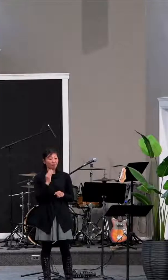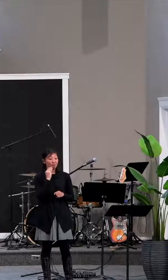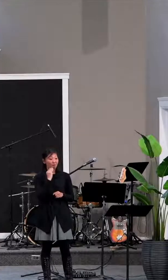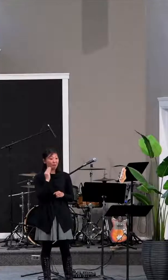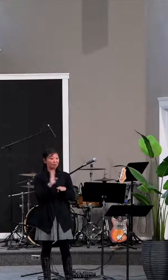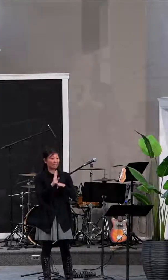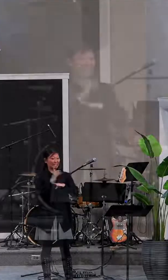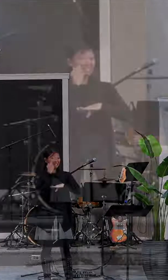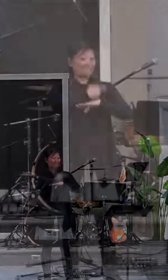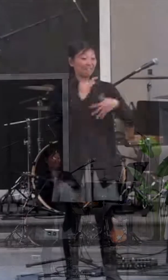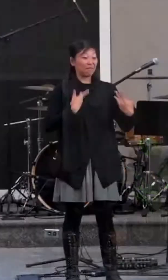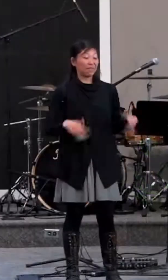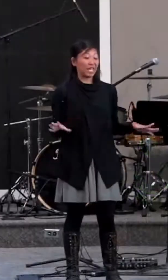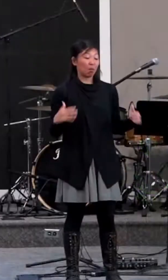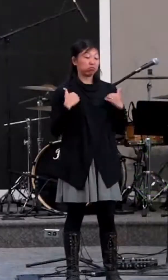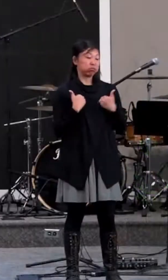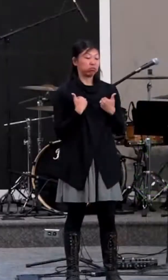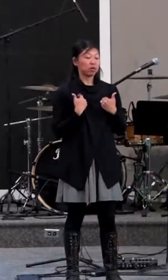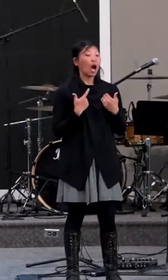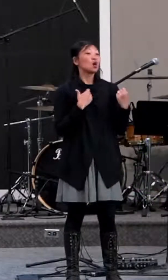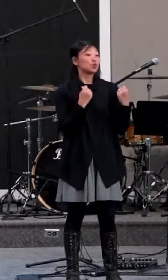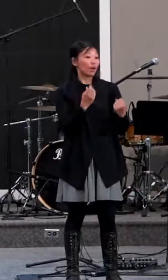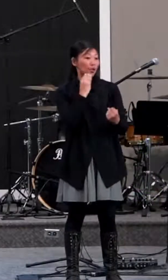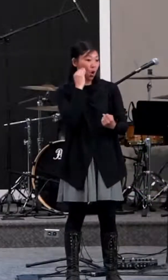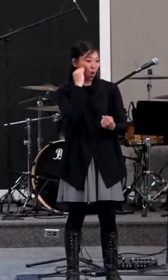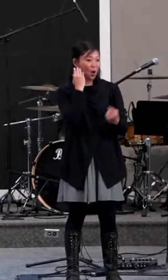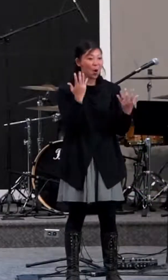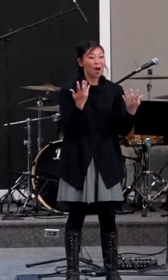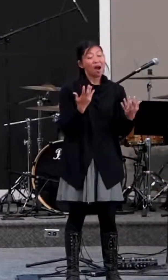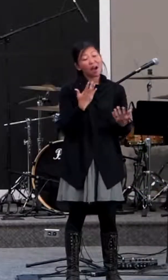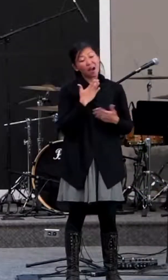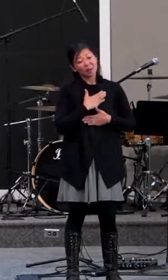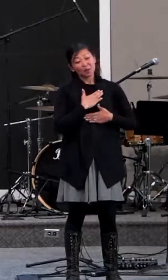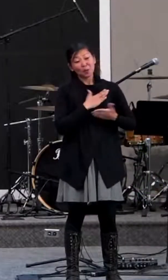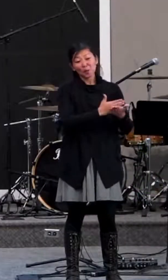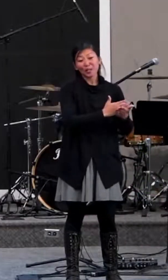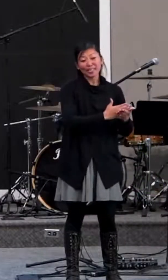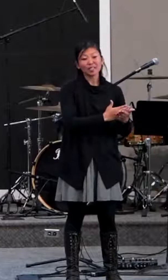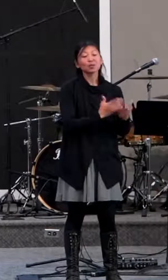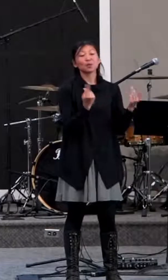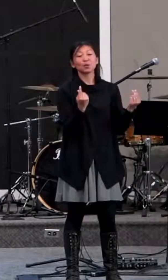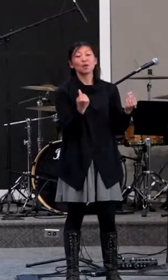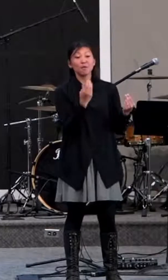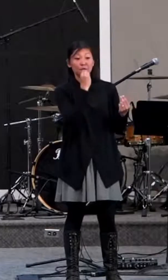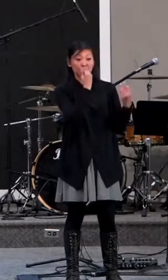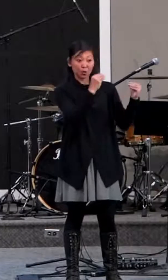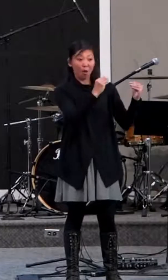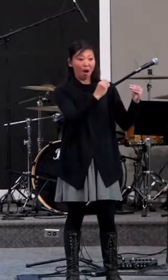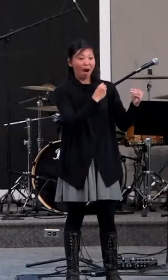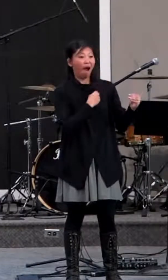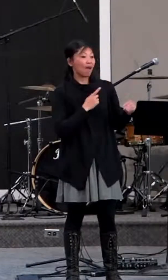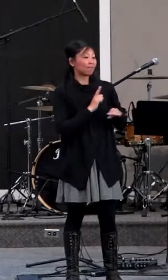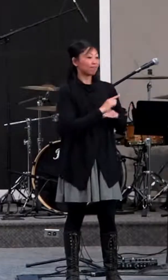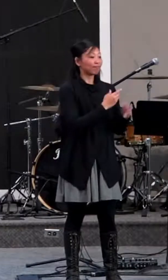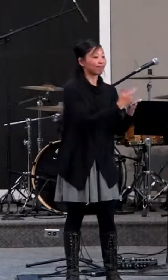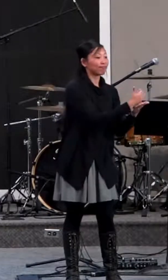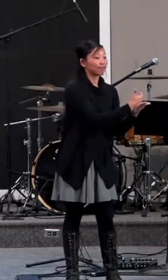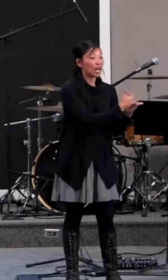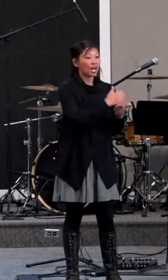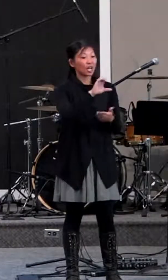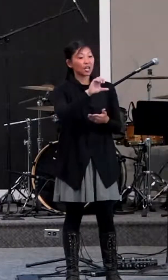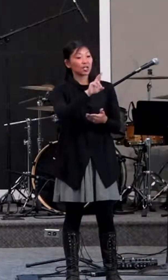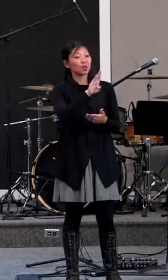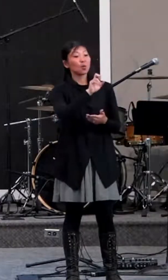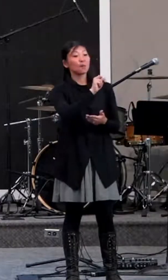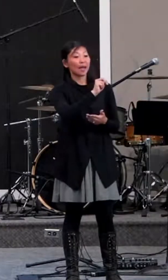exhausted. I love to cook and I find it relaxing, so I stopped and bought the ingredients for a traditional Cuban meal. I could hear